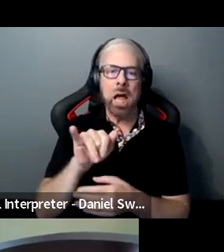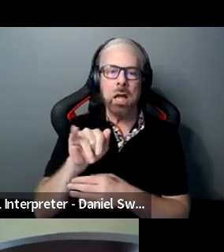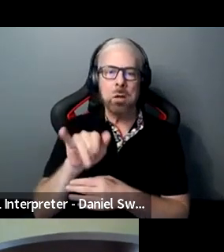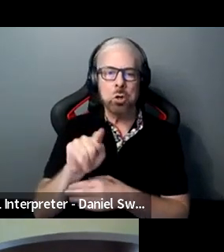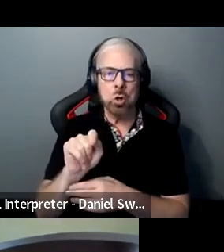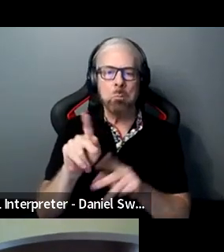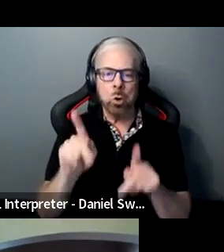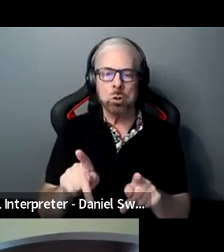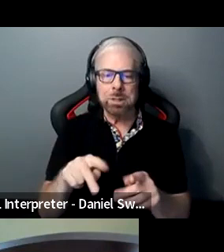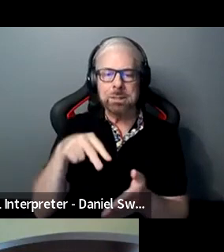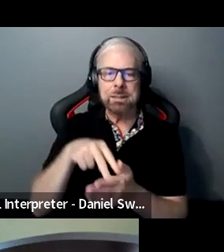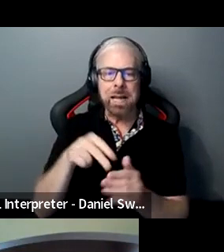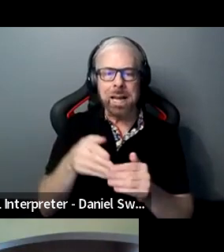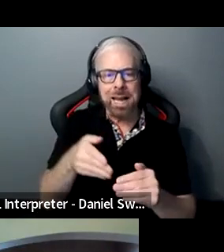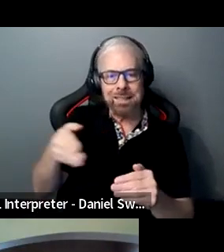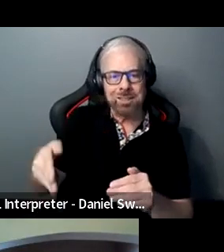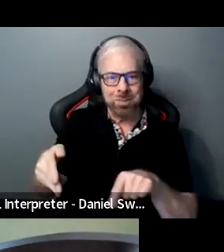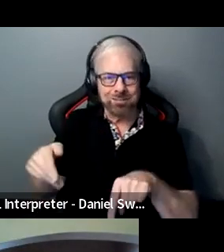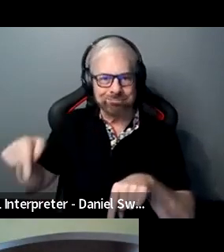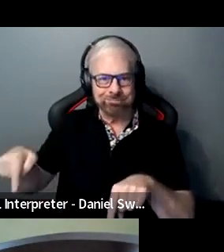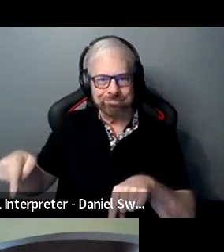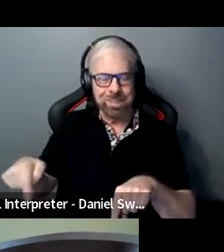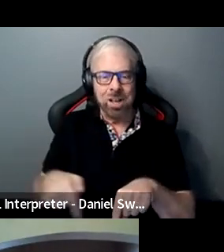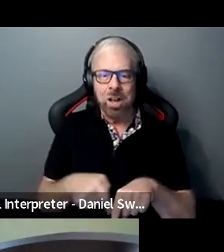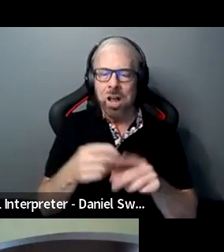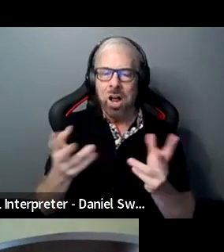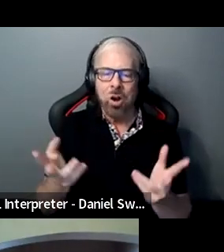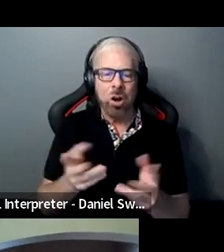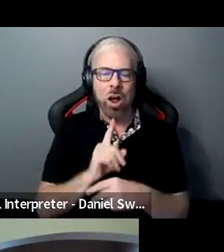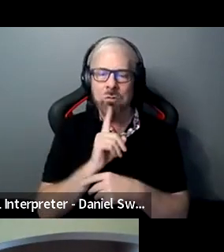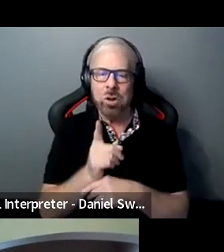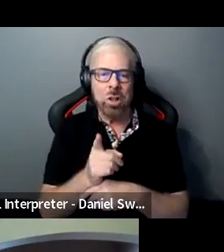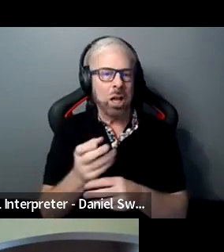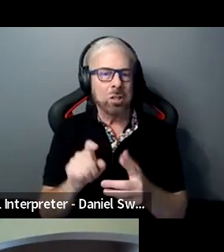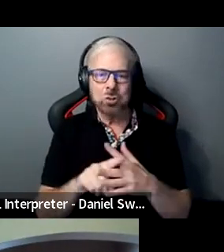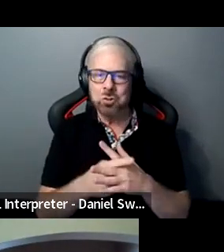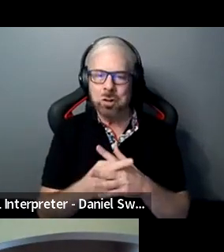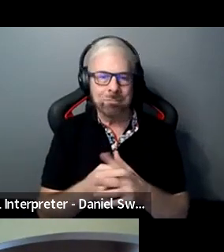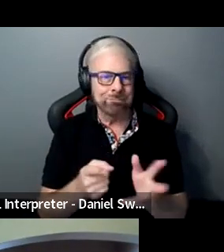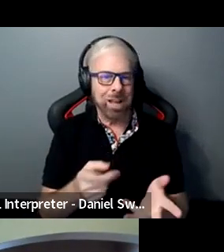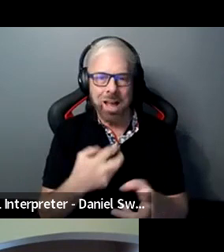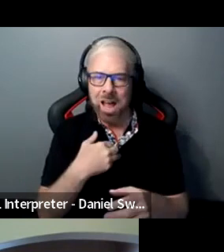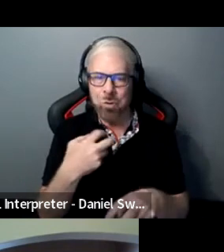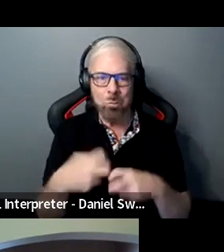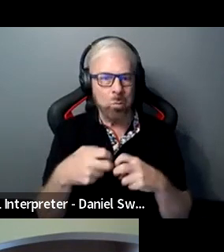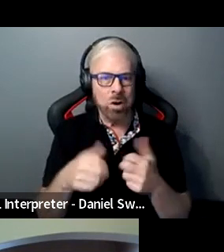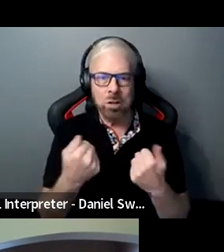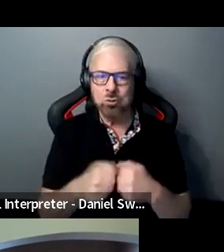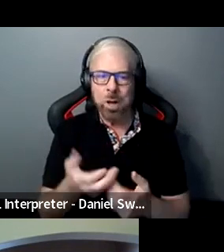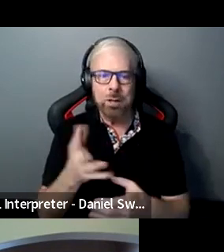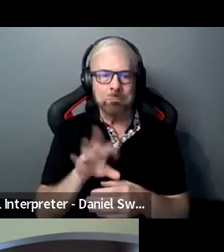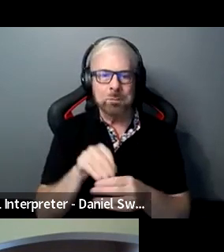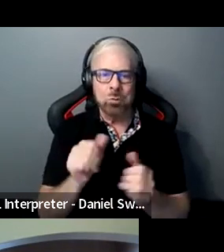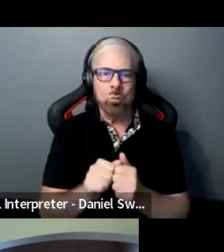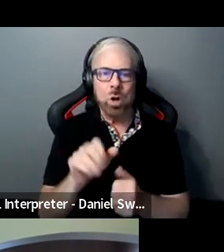next to me, because I've always usually give off emanations that create problems when I try to participate in Zoom meeting. Can